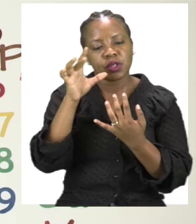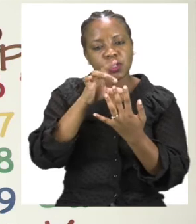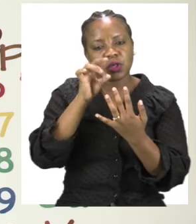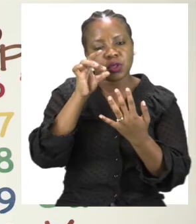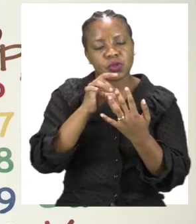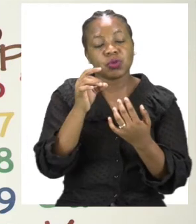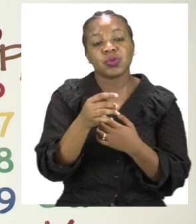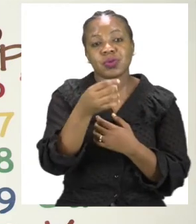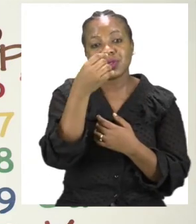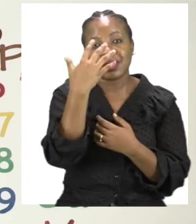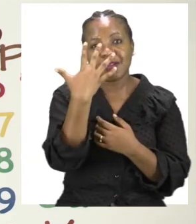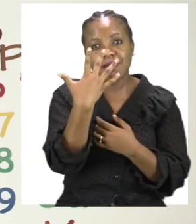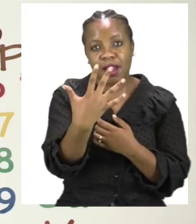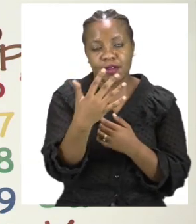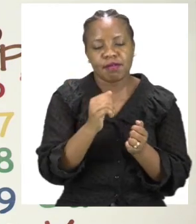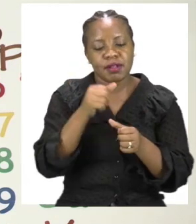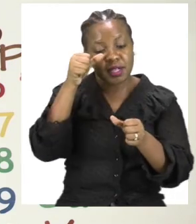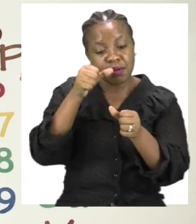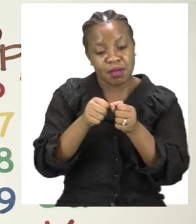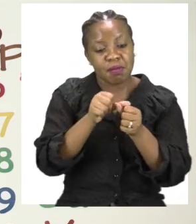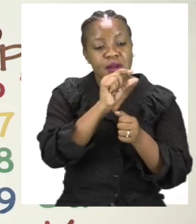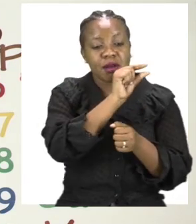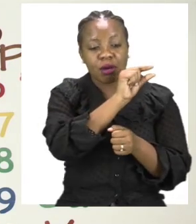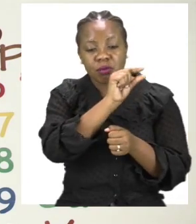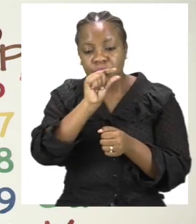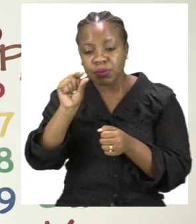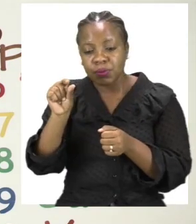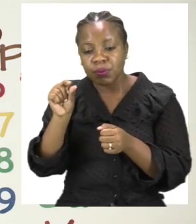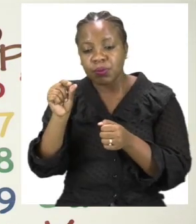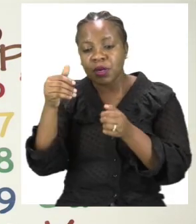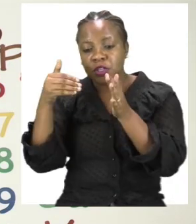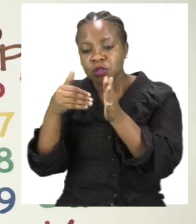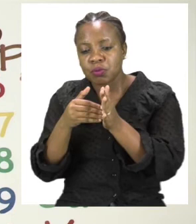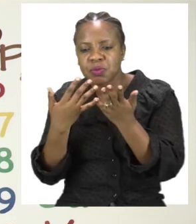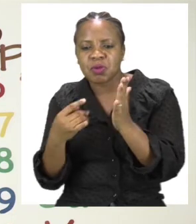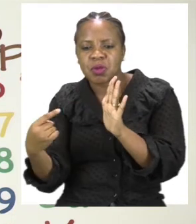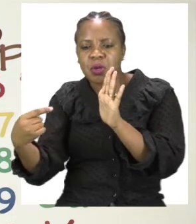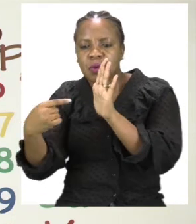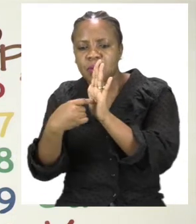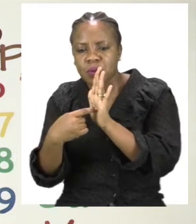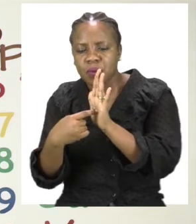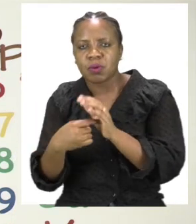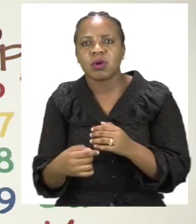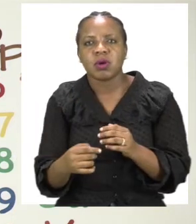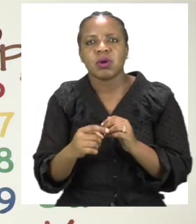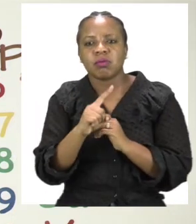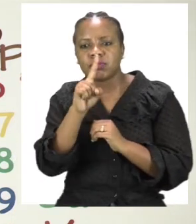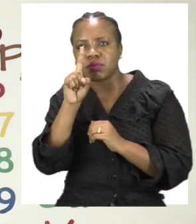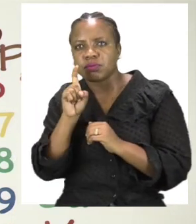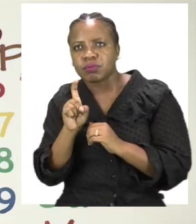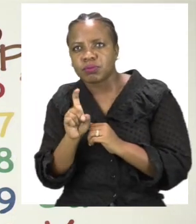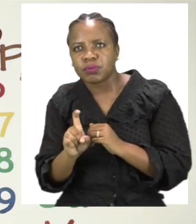end with a full stop, question mark, or an exclamation mark. And then for